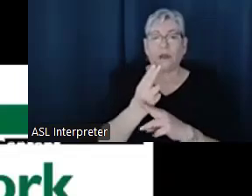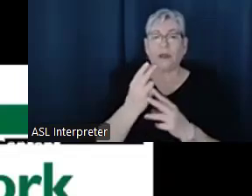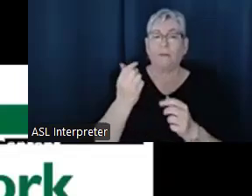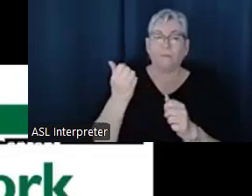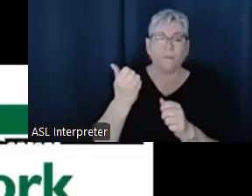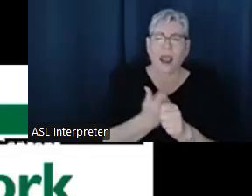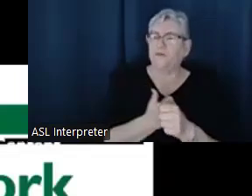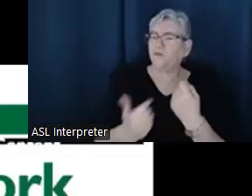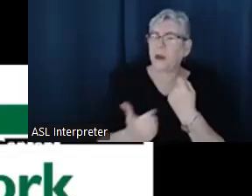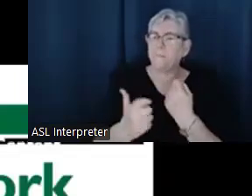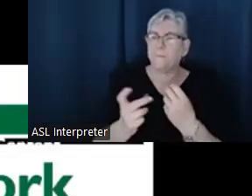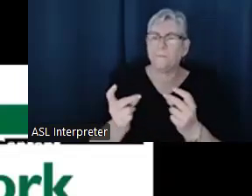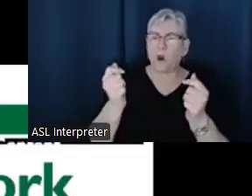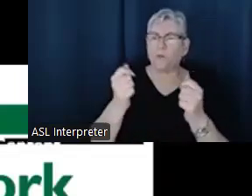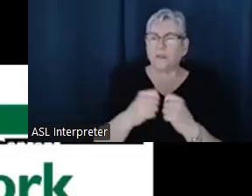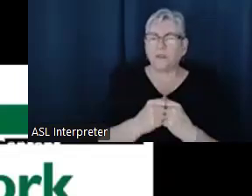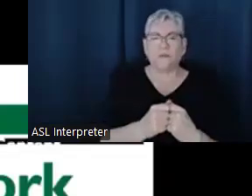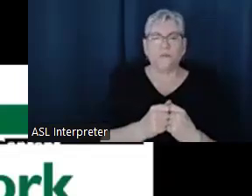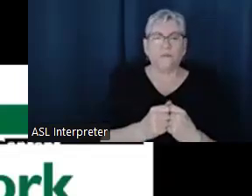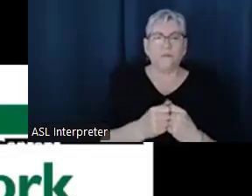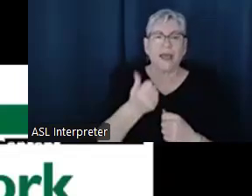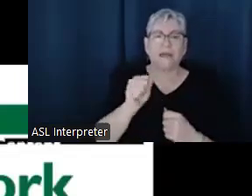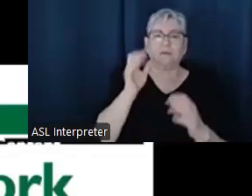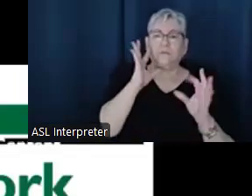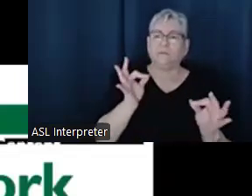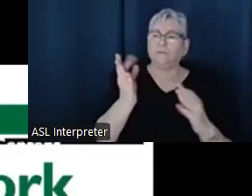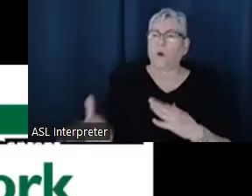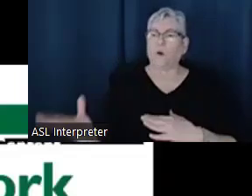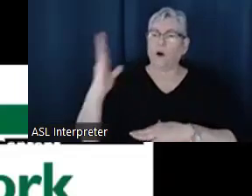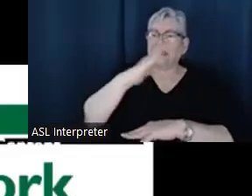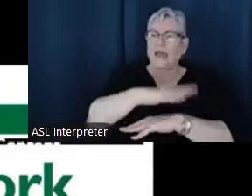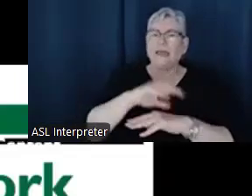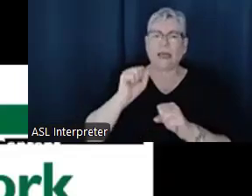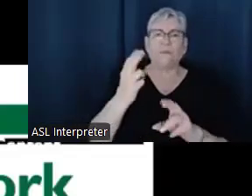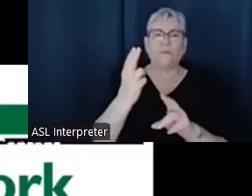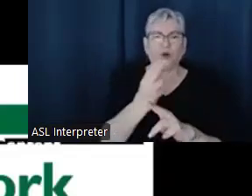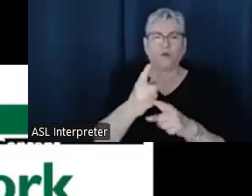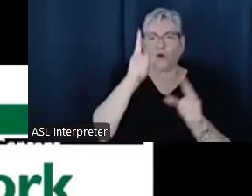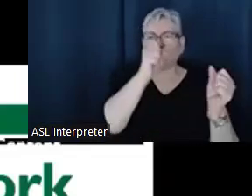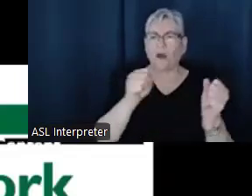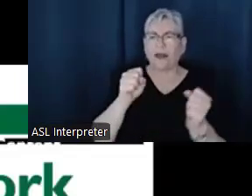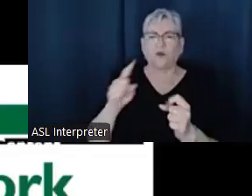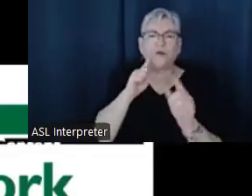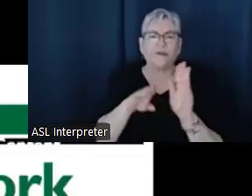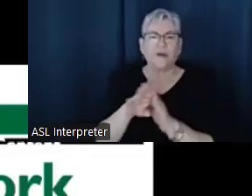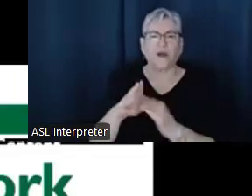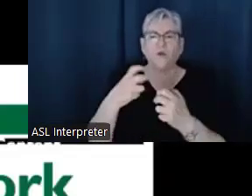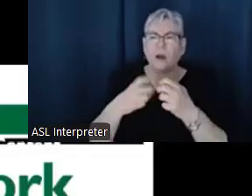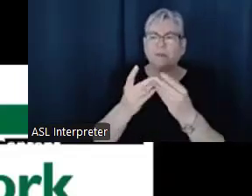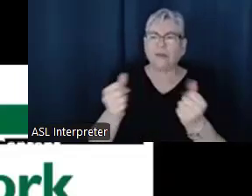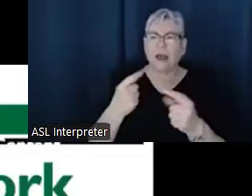Any decision throughout the day can be used as a strategy to develop problem solving and thinking